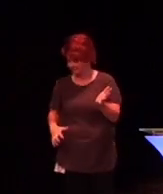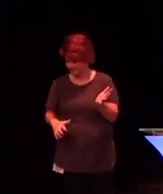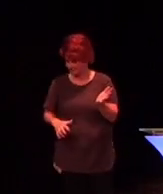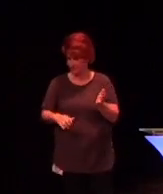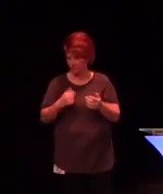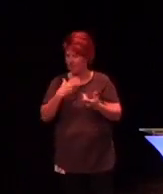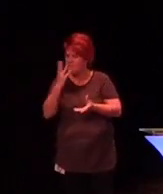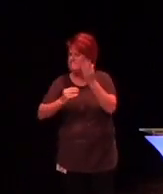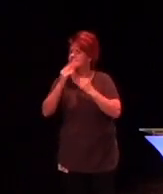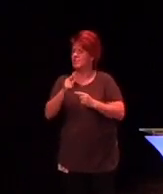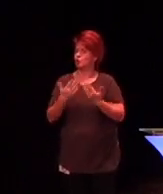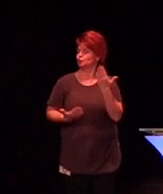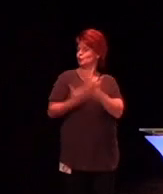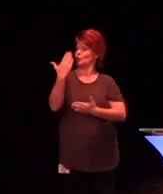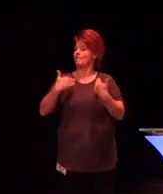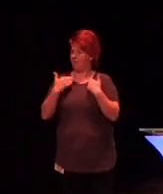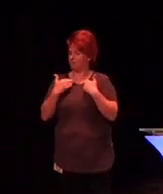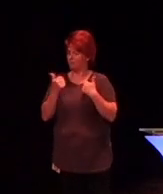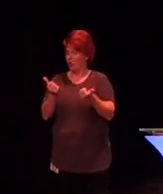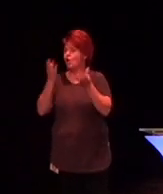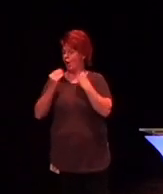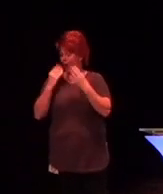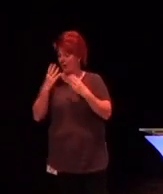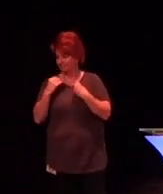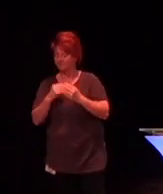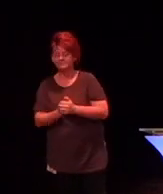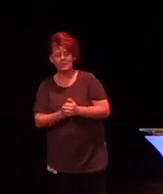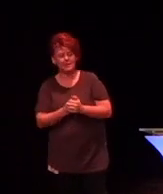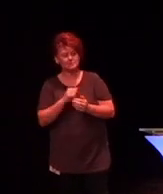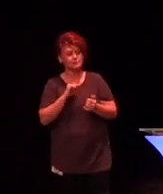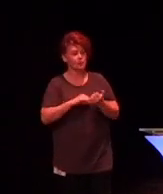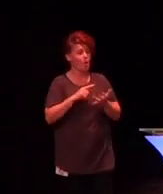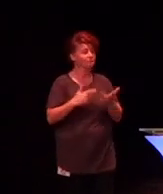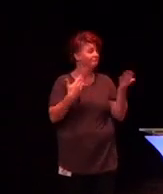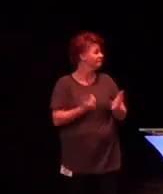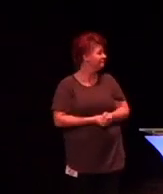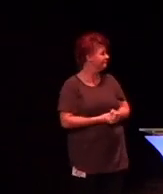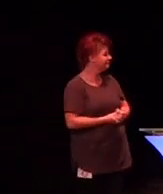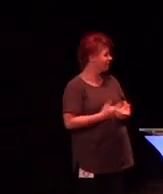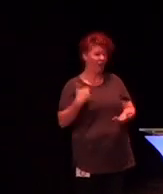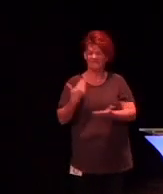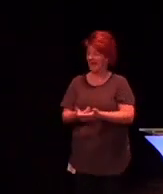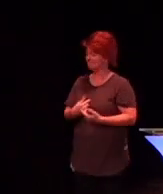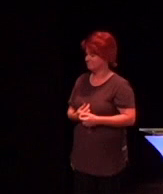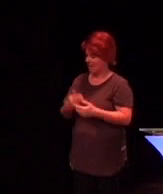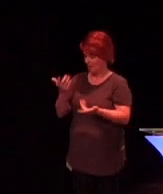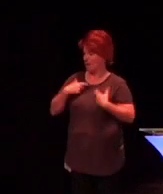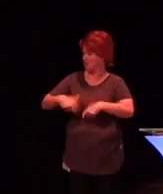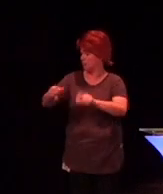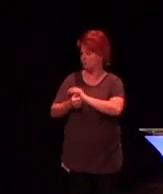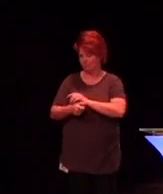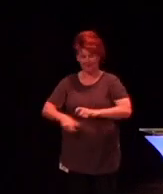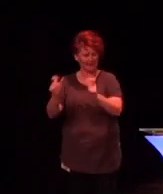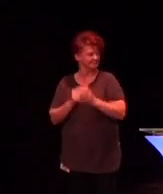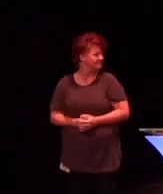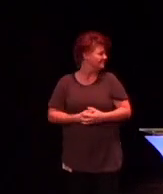also register and text. So these are the things that I could learn, new areas for me. So it's a good learning curve for me as well. That's me